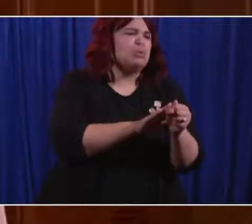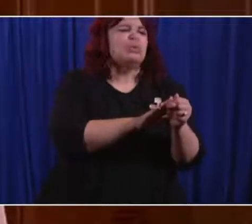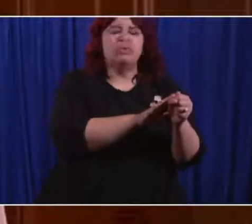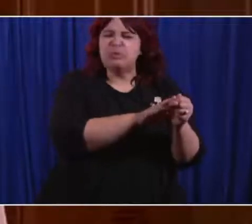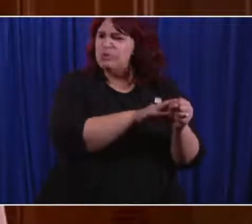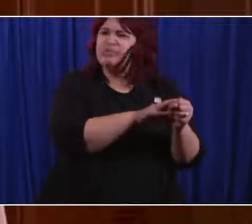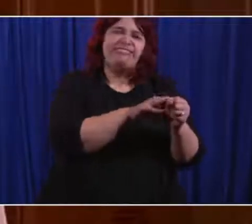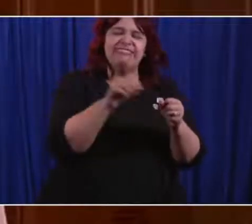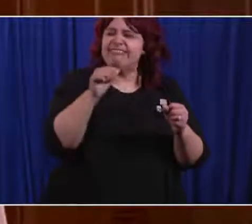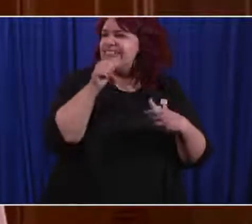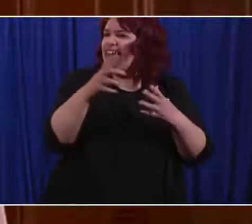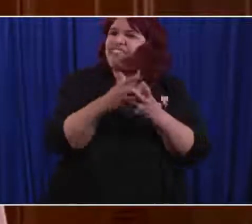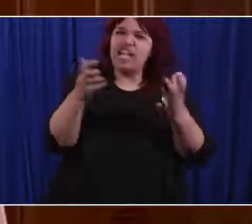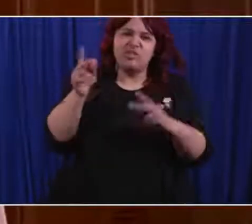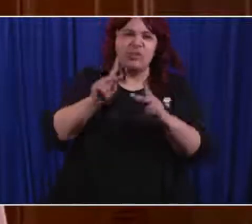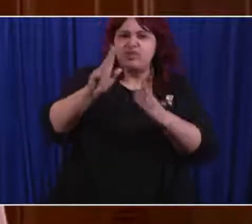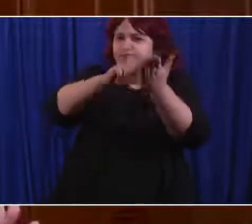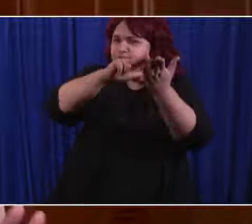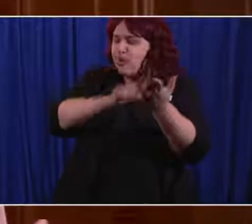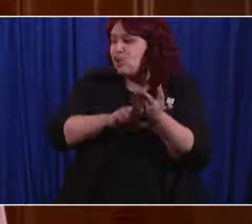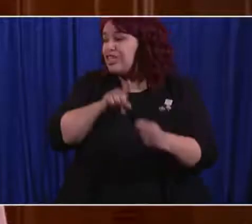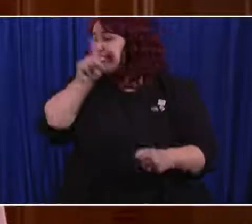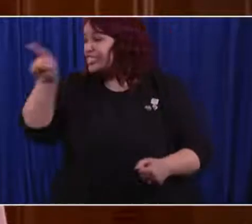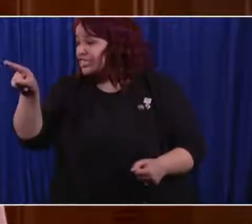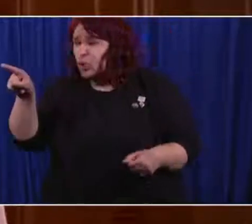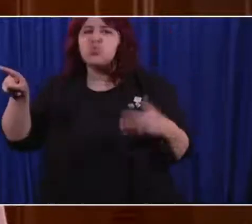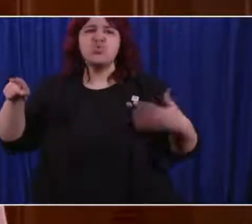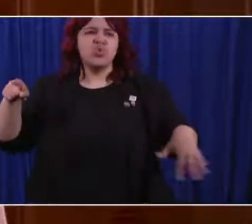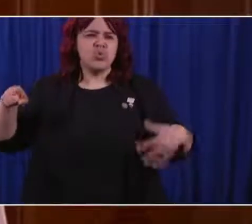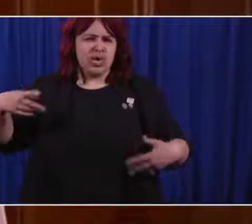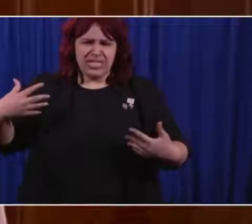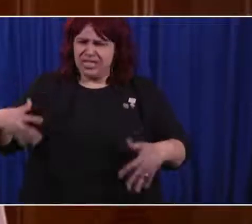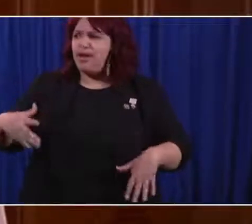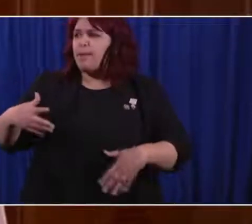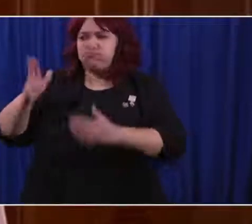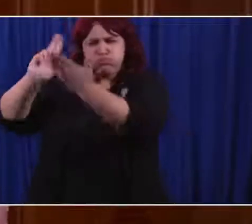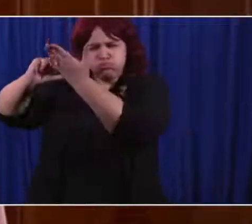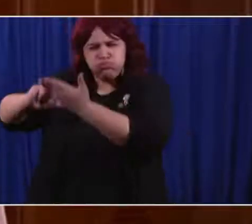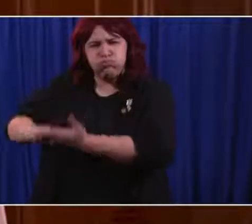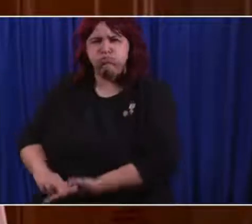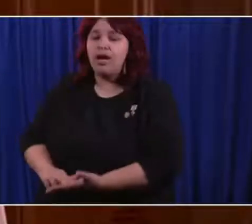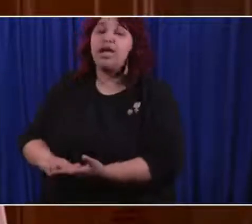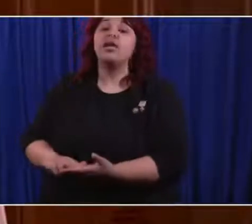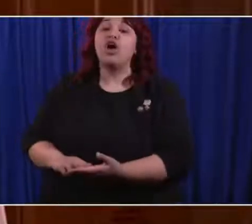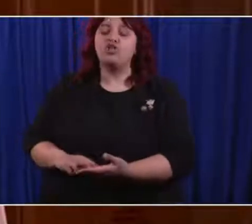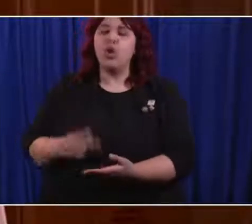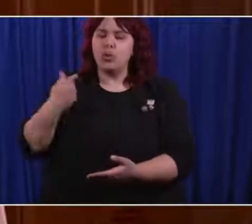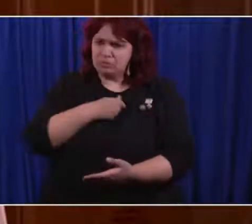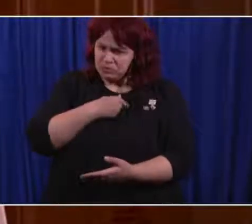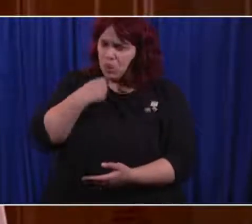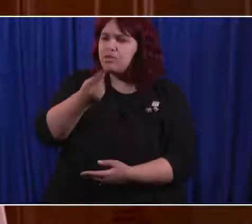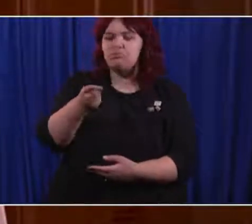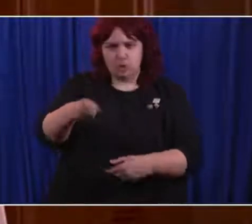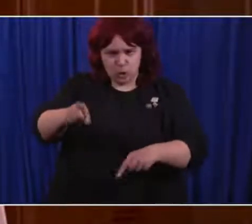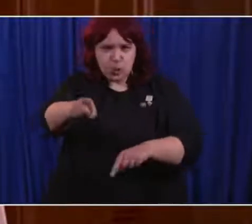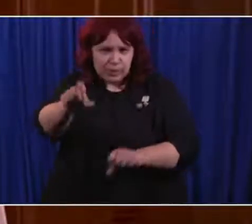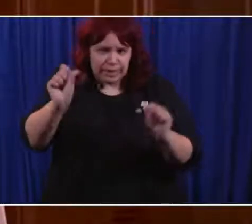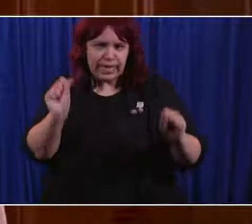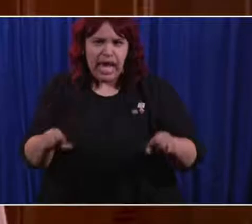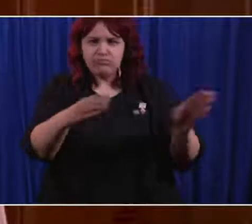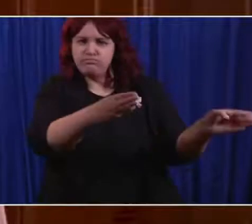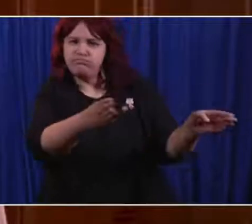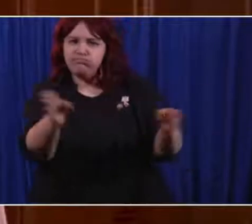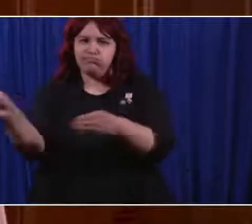And, we've given them permission to shift that over to the areas where they have more need for